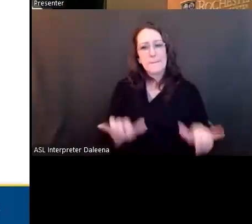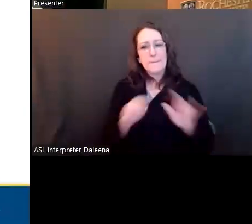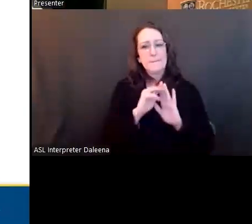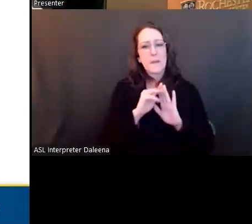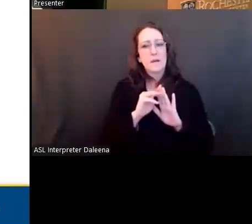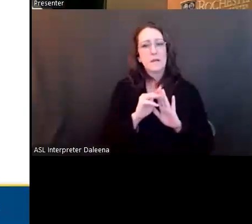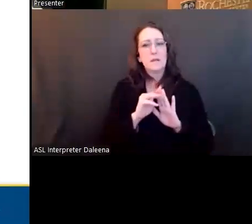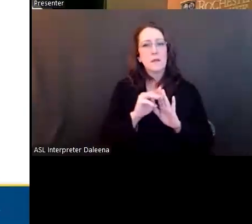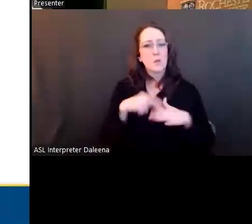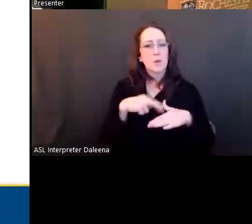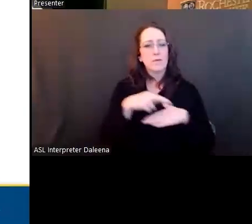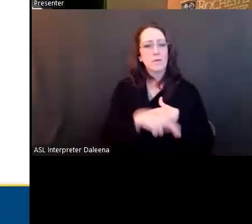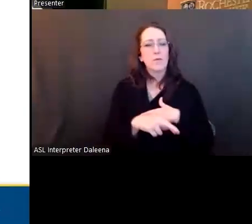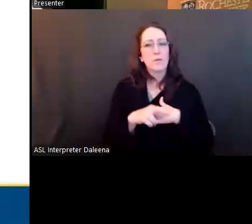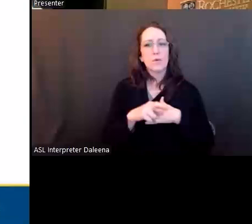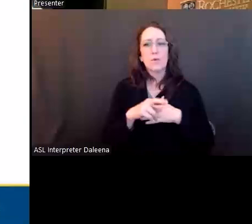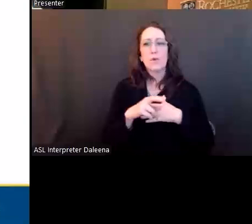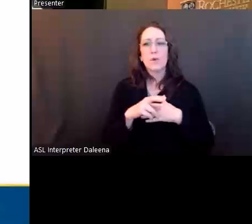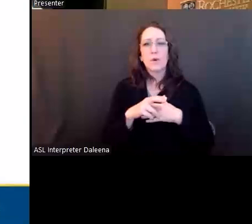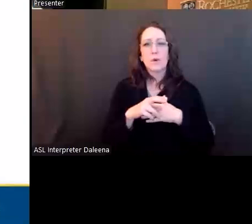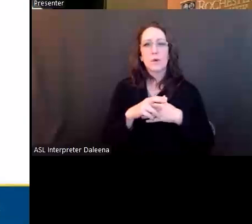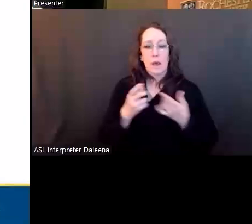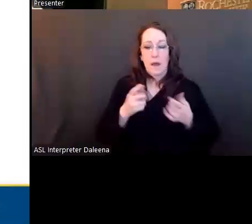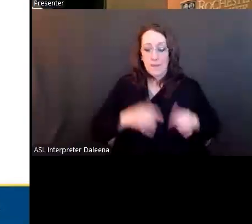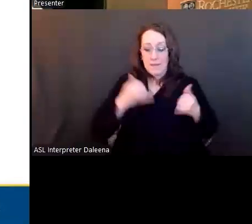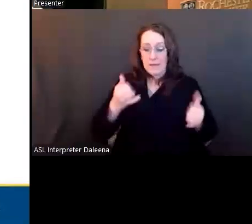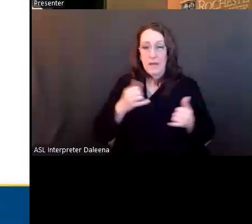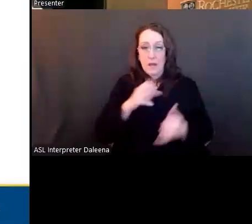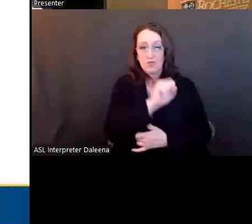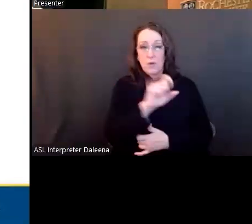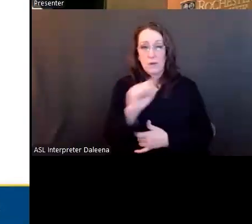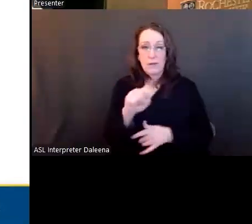of referrals that occur right now for Strong Ties Clinic.